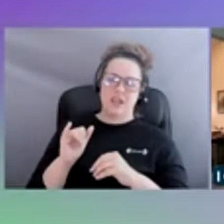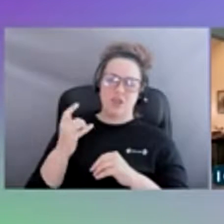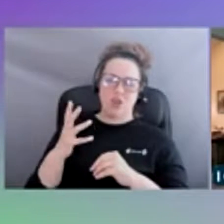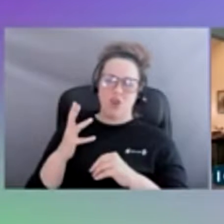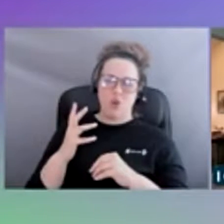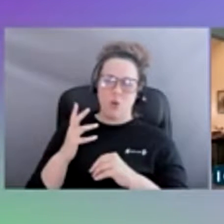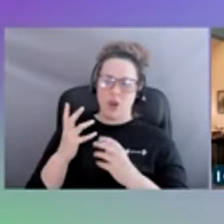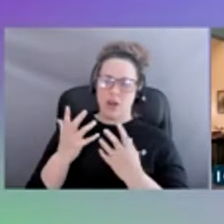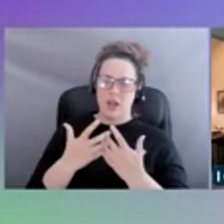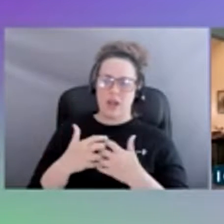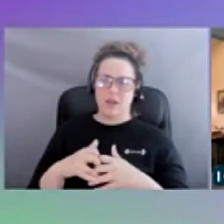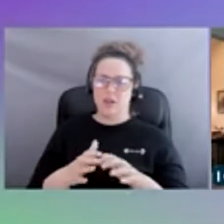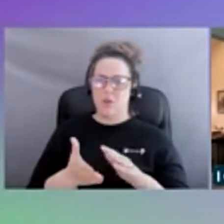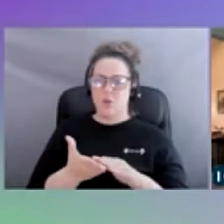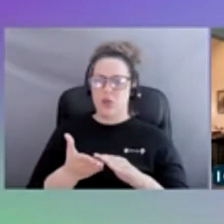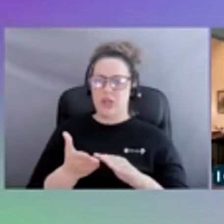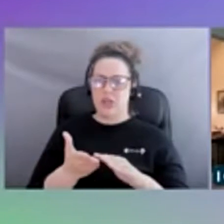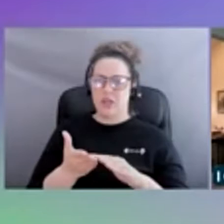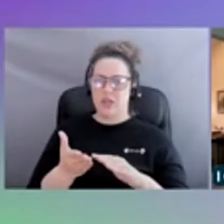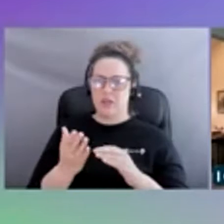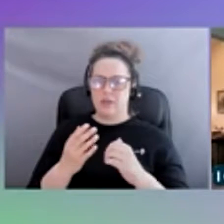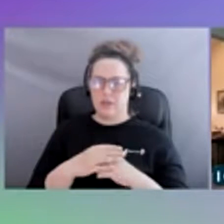already working. Like,